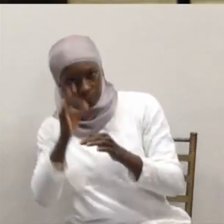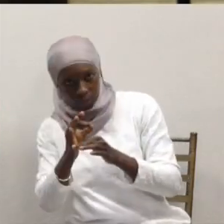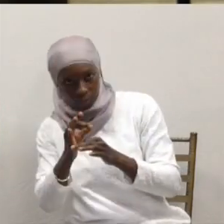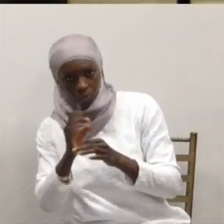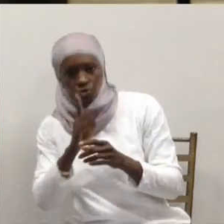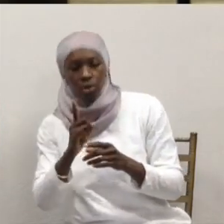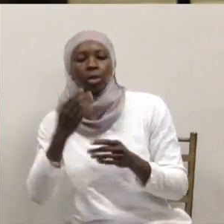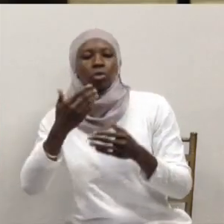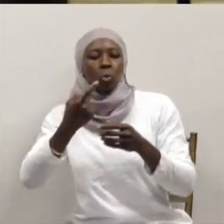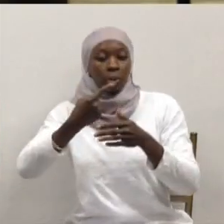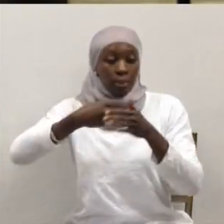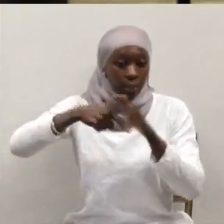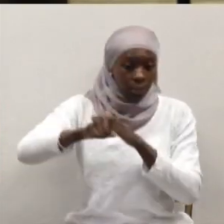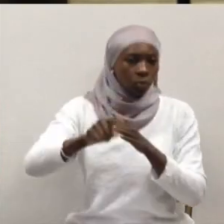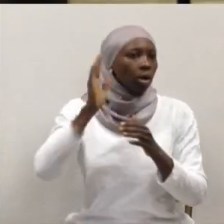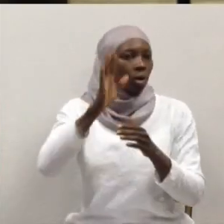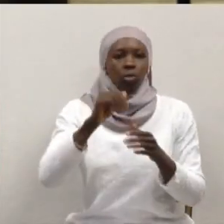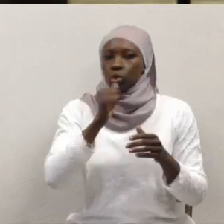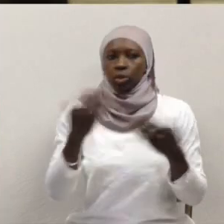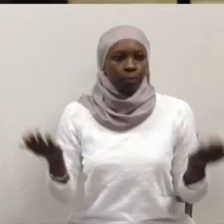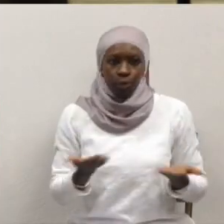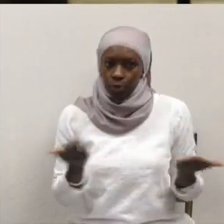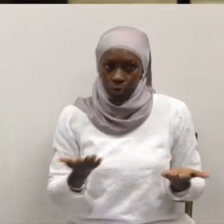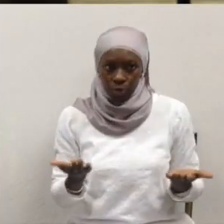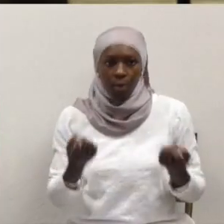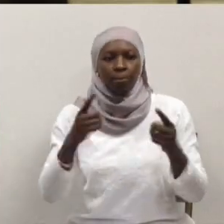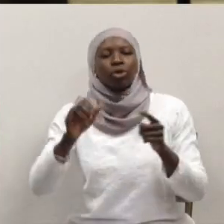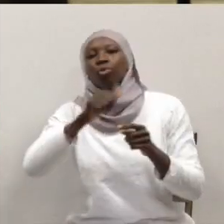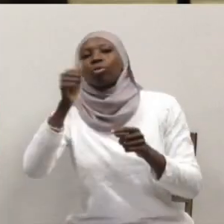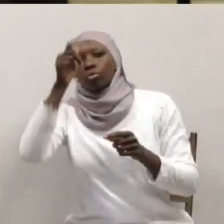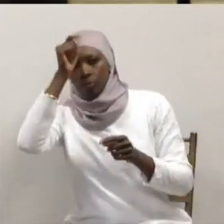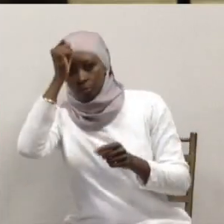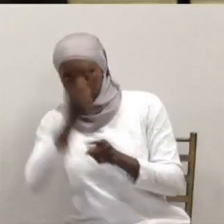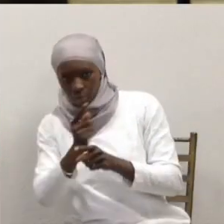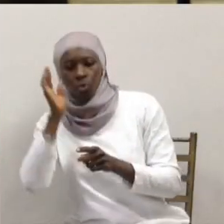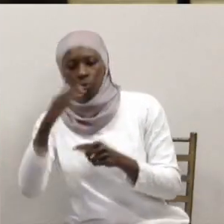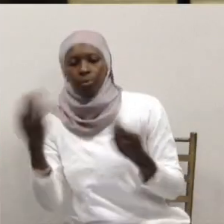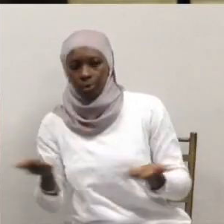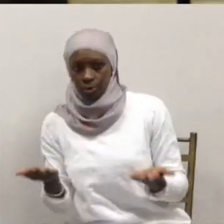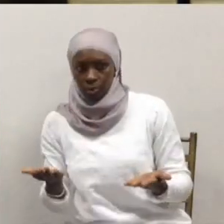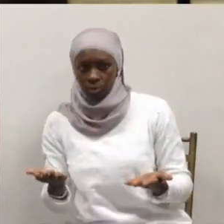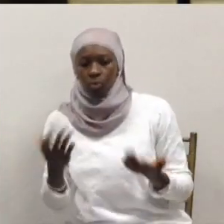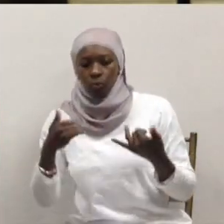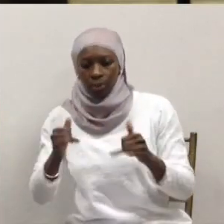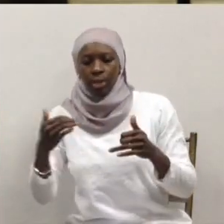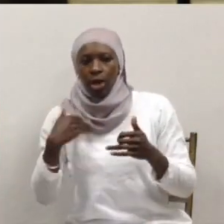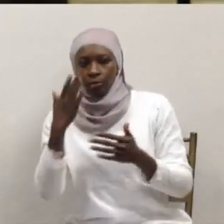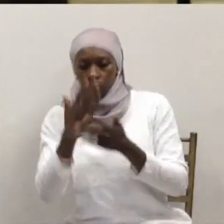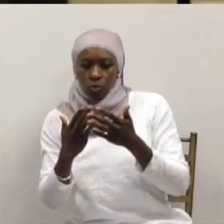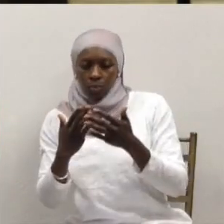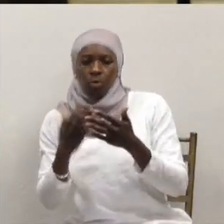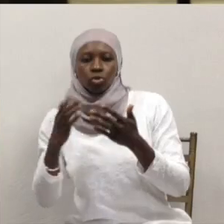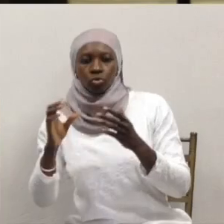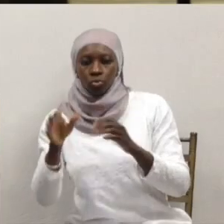we will continue with the rest of Surah Al-Fath, because it still has lessons that we have not covered yet. Allahumma ahdina fi man